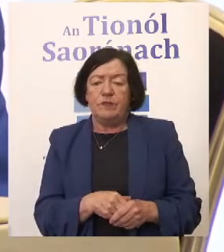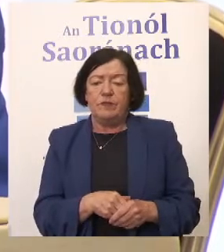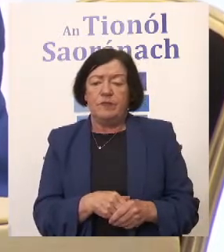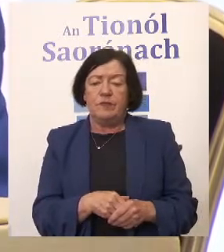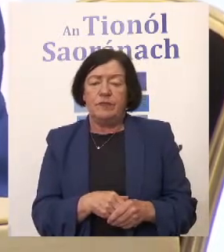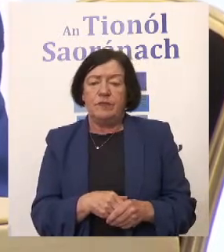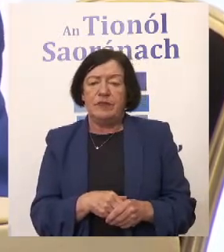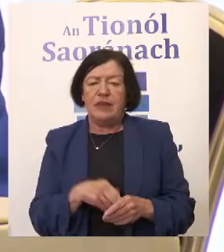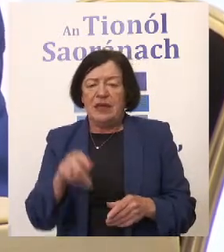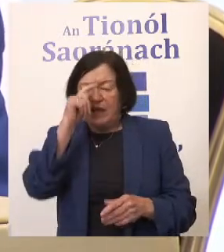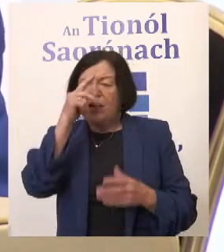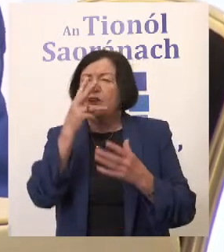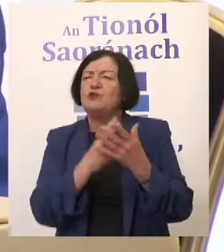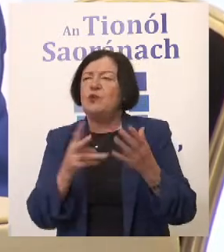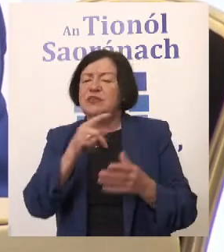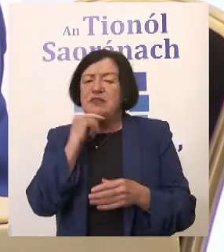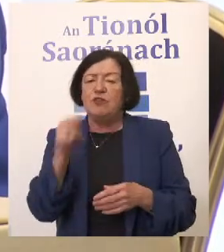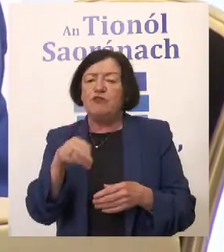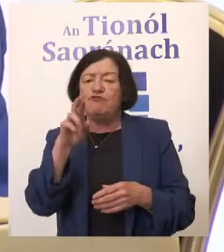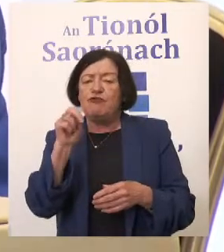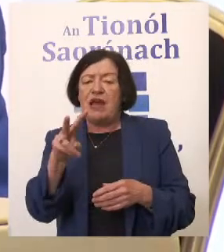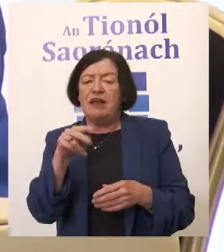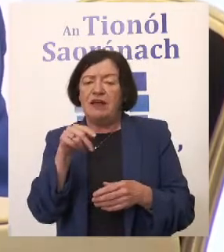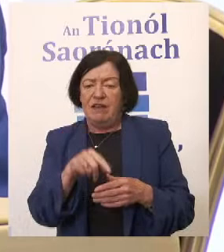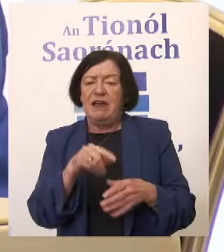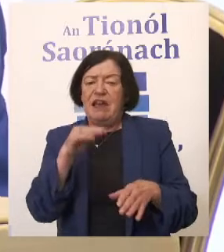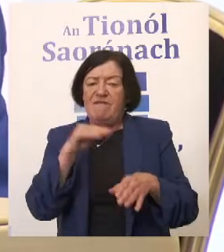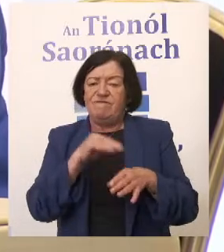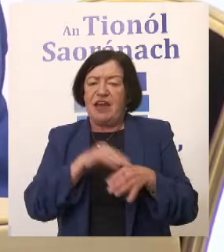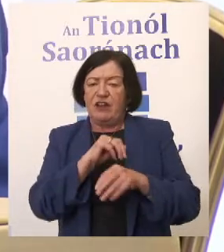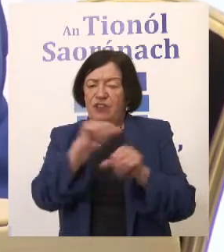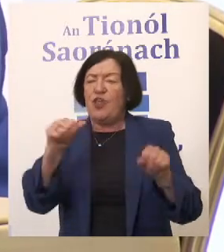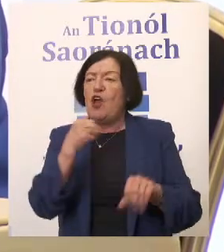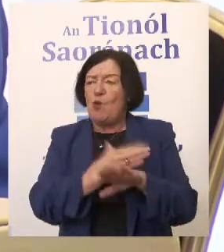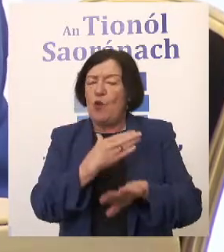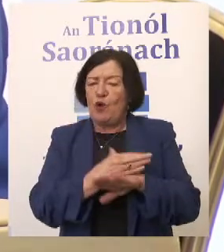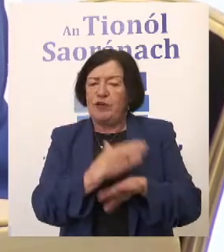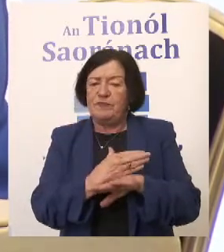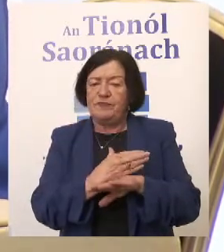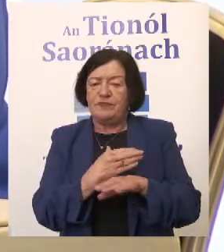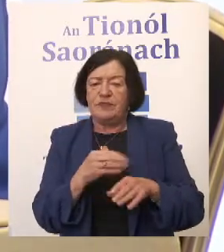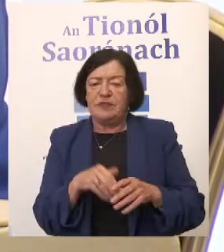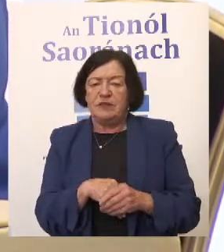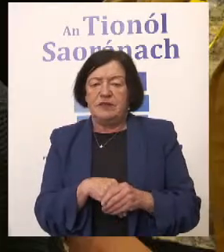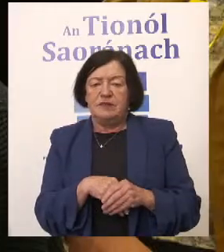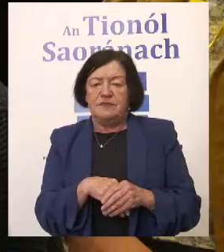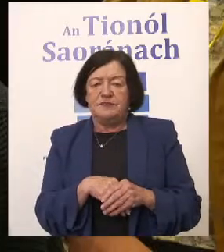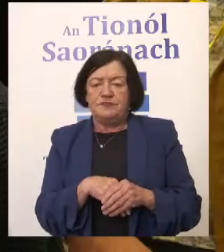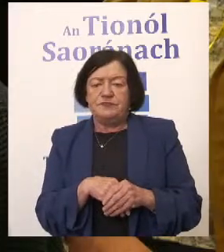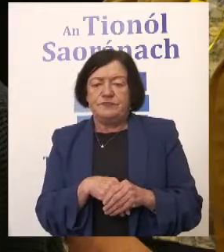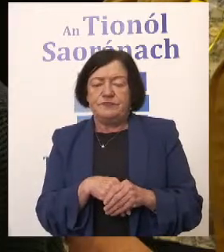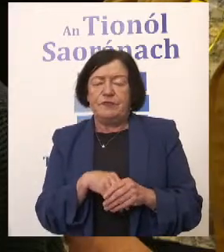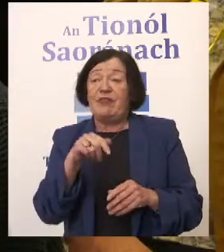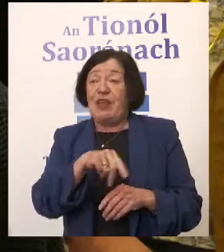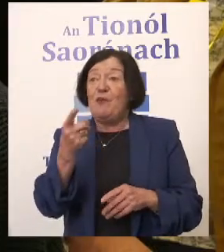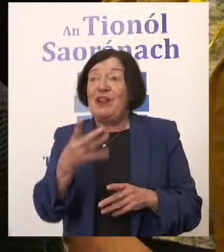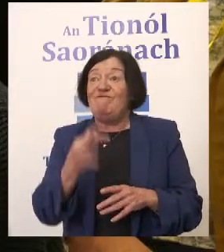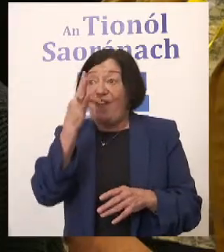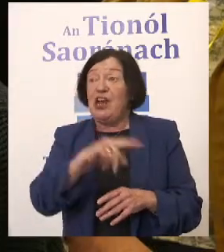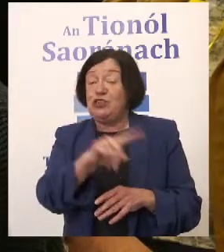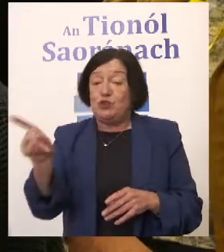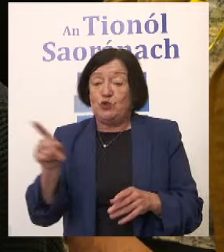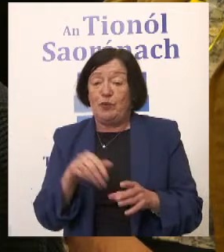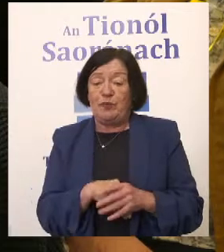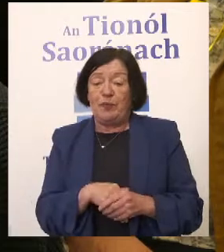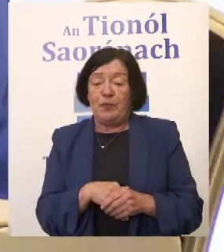Well, I think it's probably worth saying that revenue, of course, are very effective at what they do. Revenue will find you.